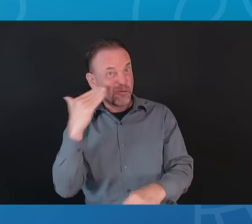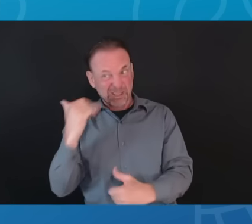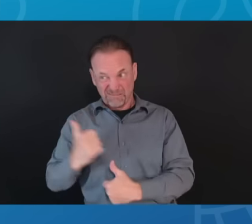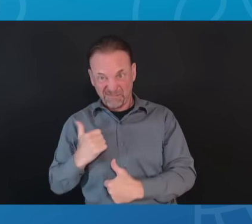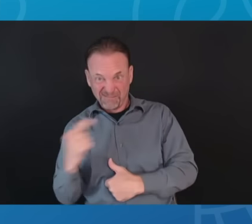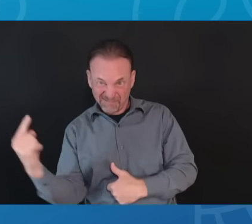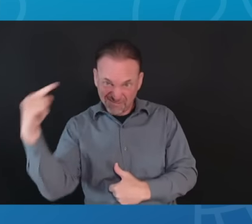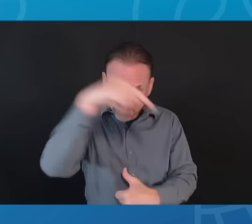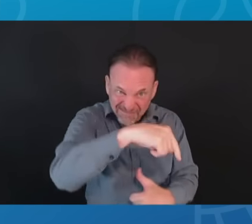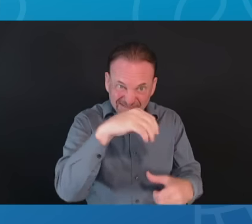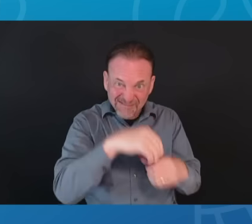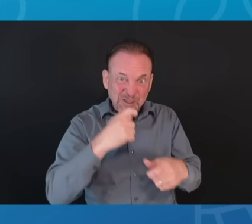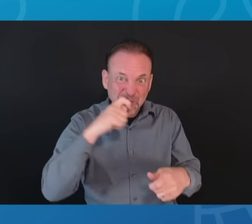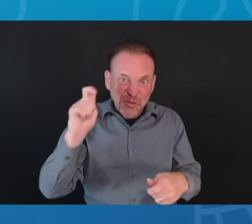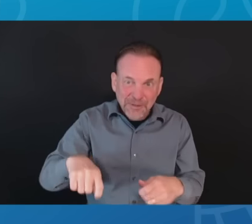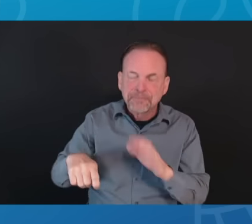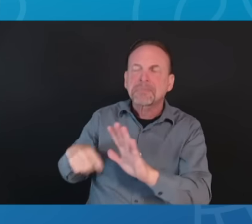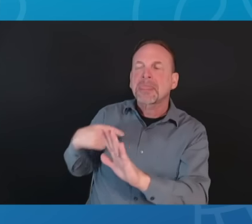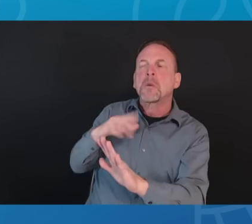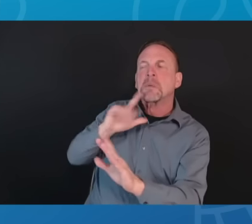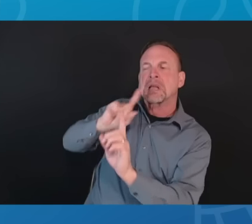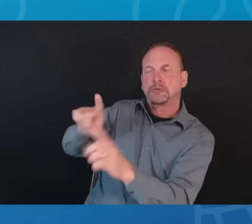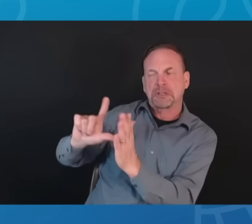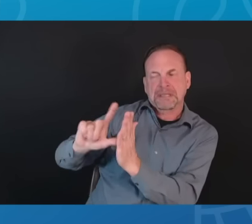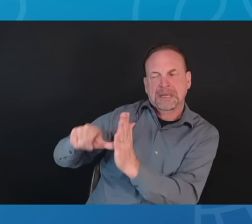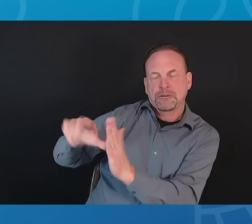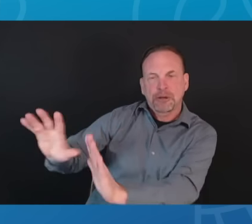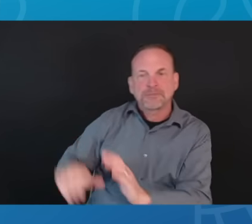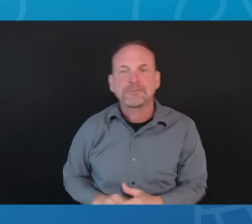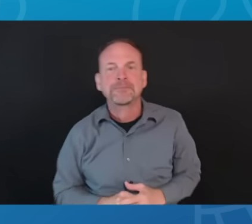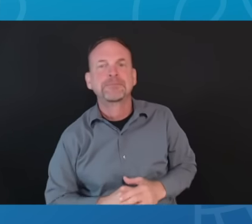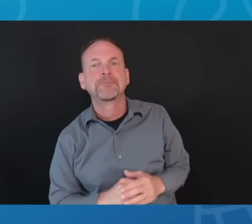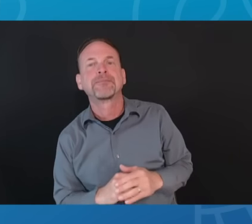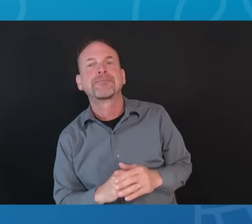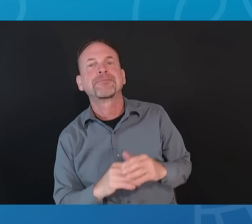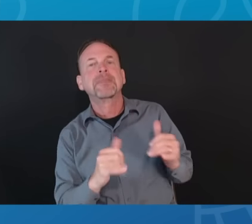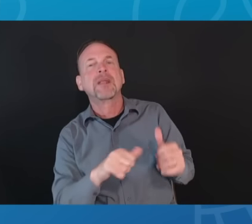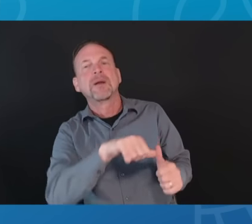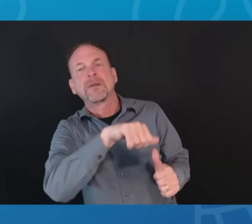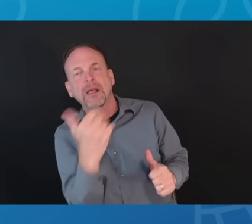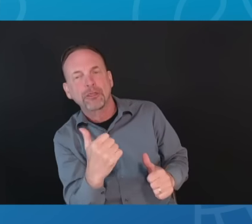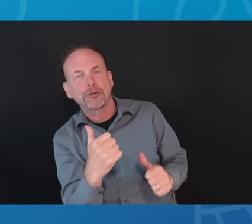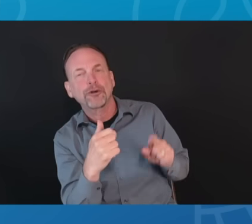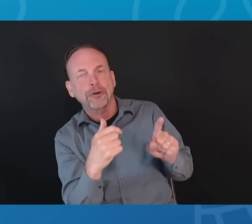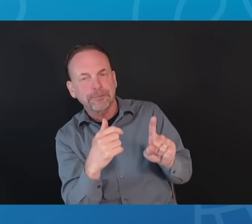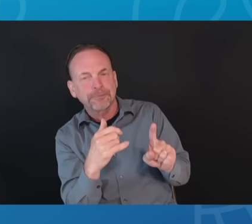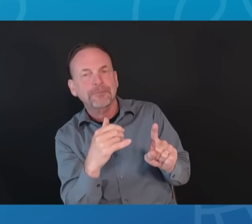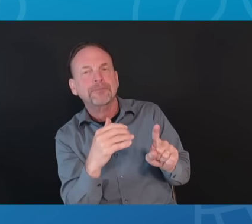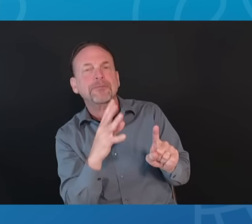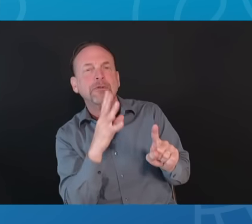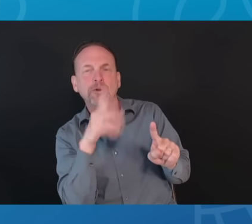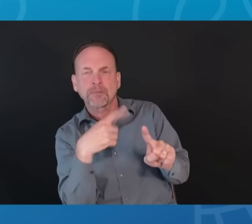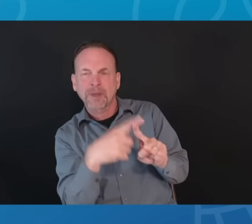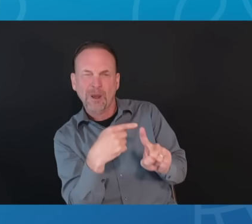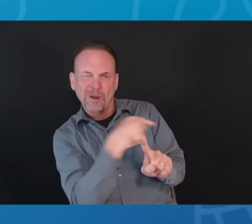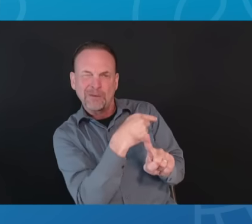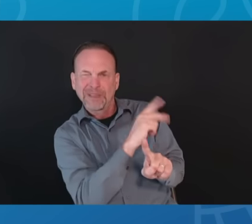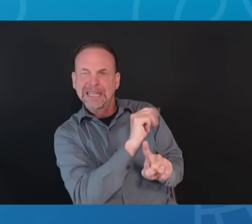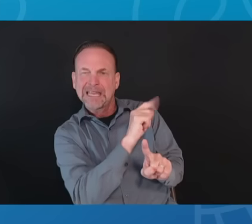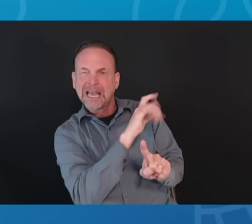you said at the beginning, I think, of the briefing to Kylie. She was asking specifically about potential IHL violations in terms of